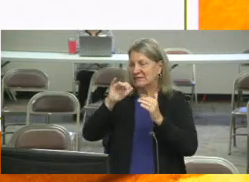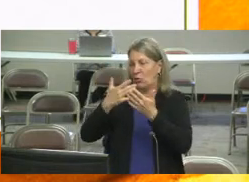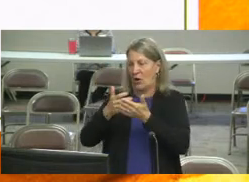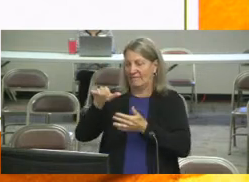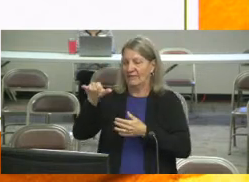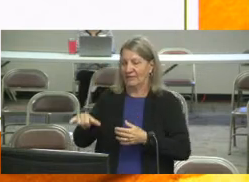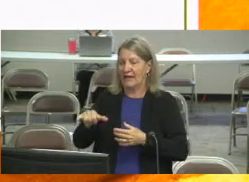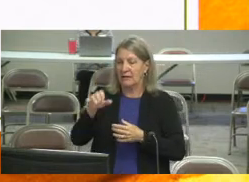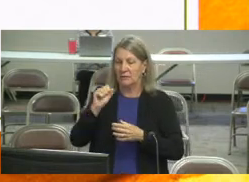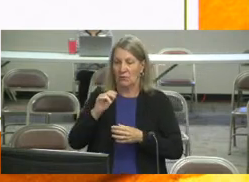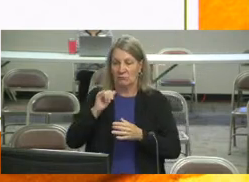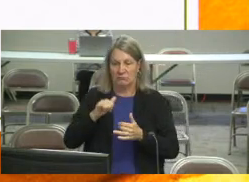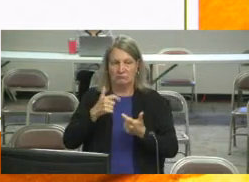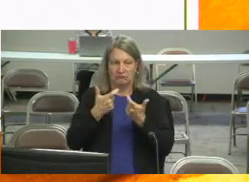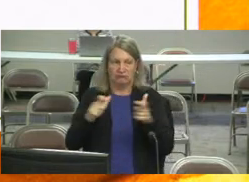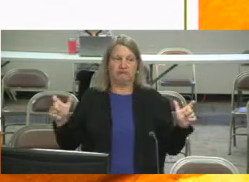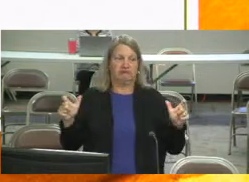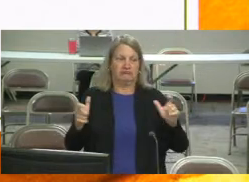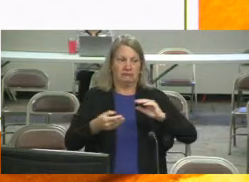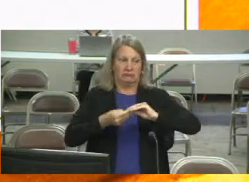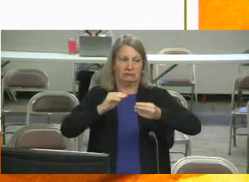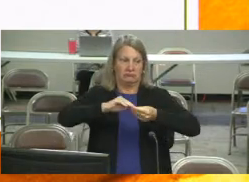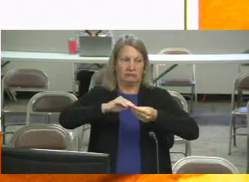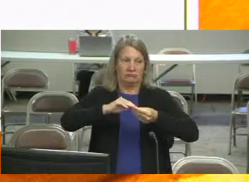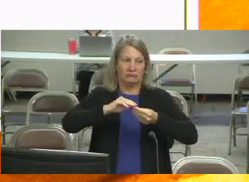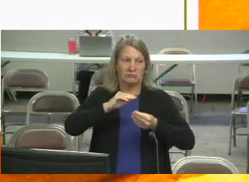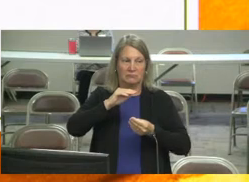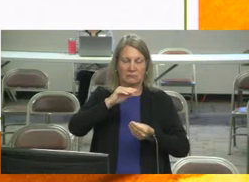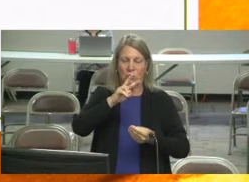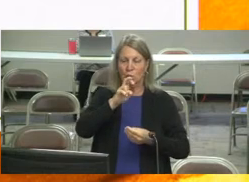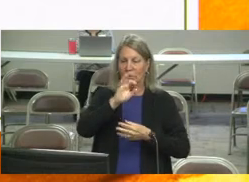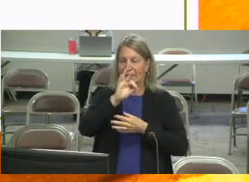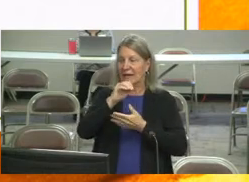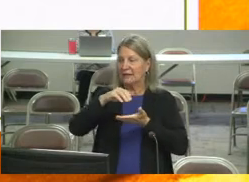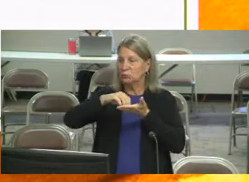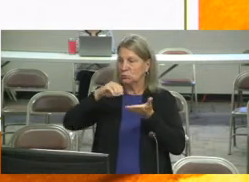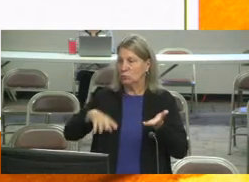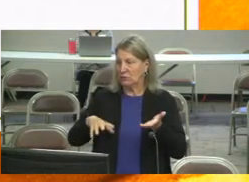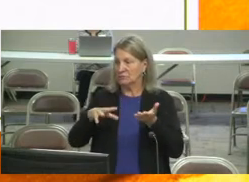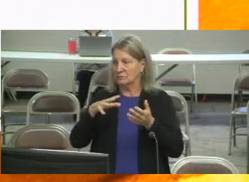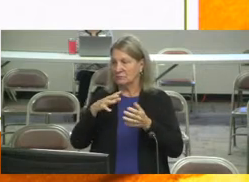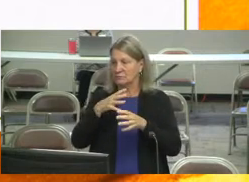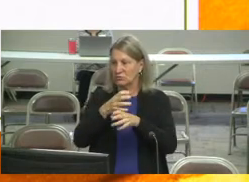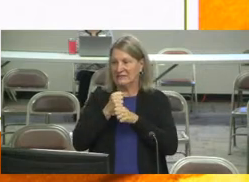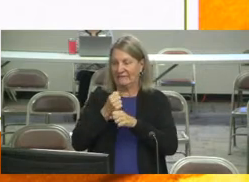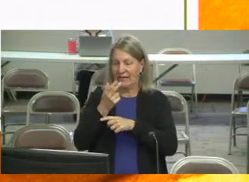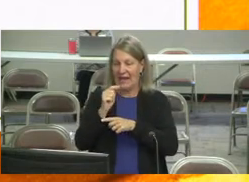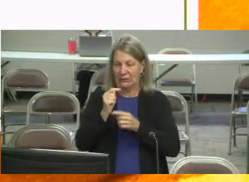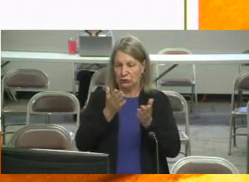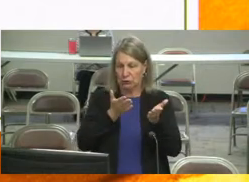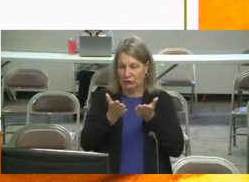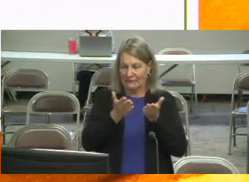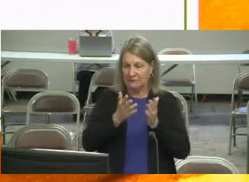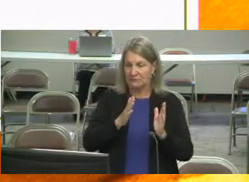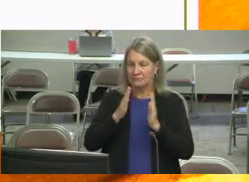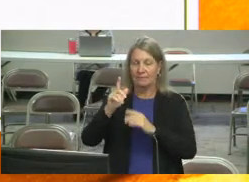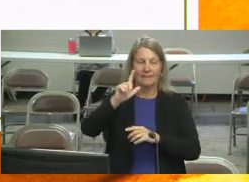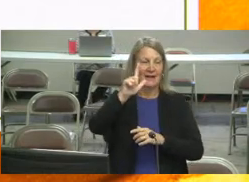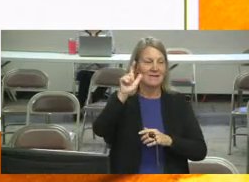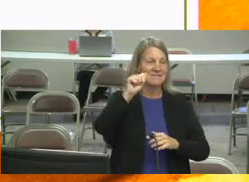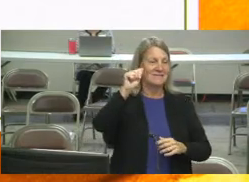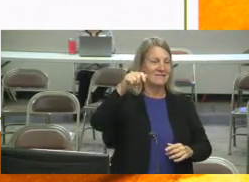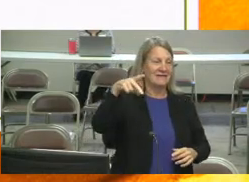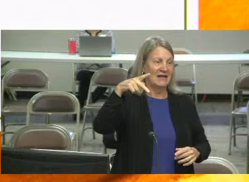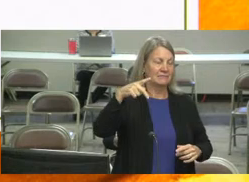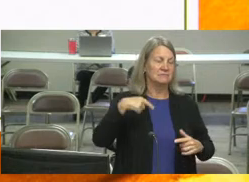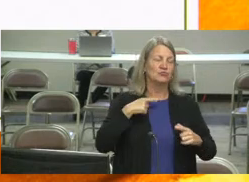other type of repair that's needed and so that's a huge number uh 290 students